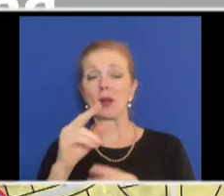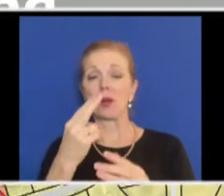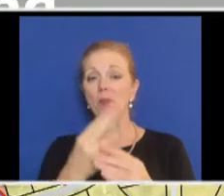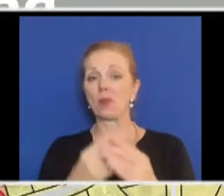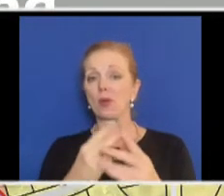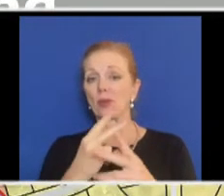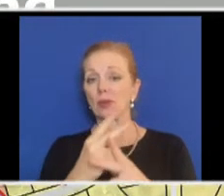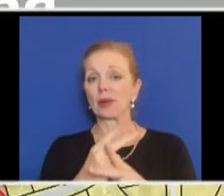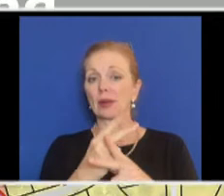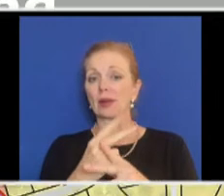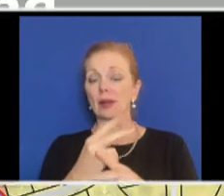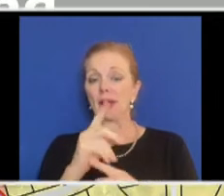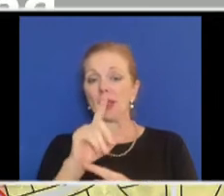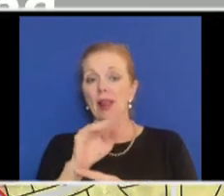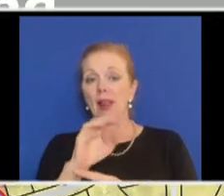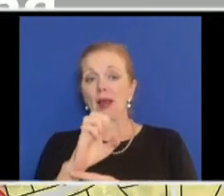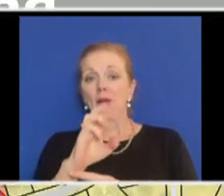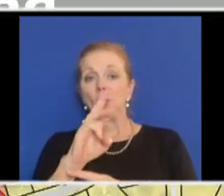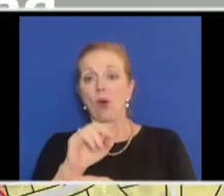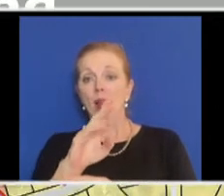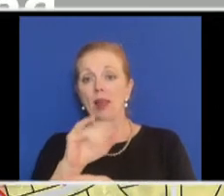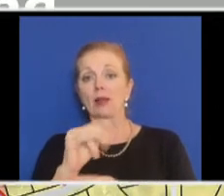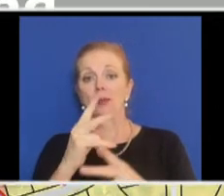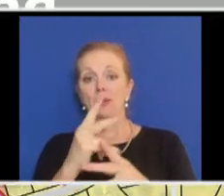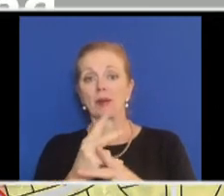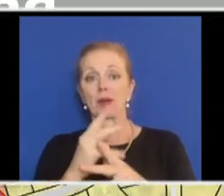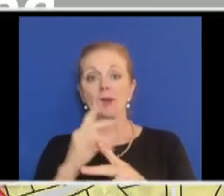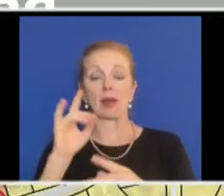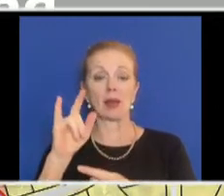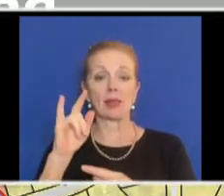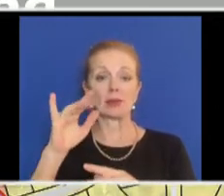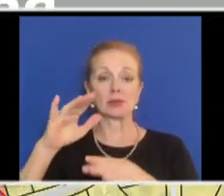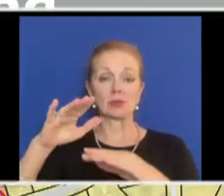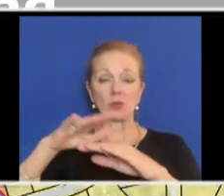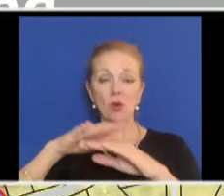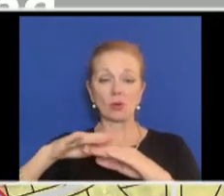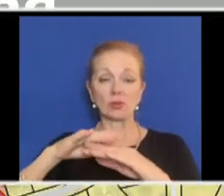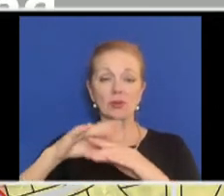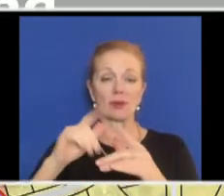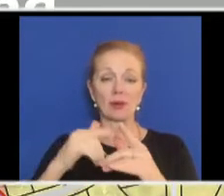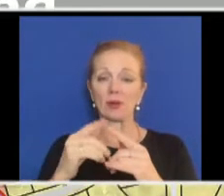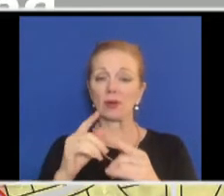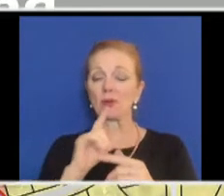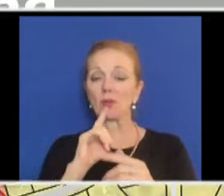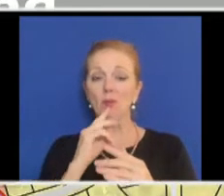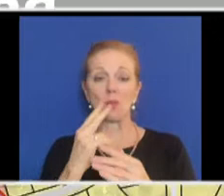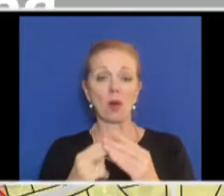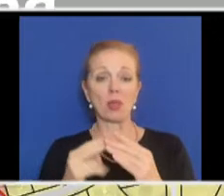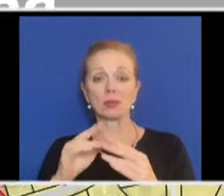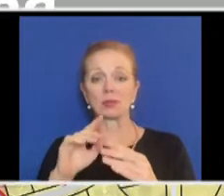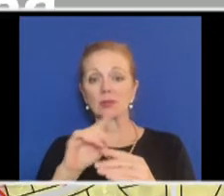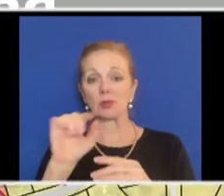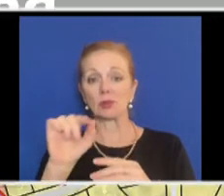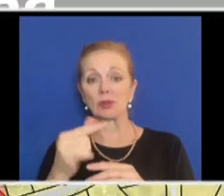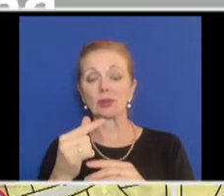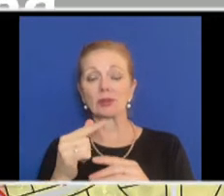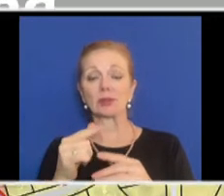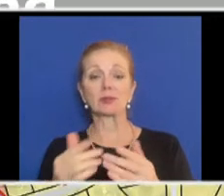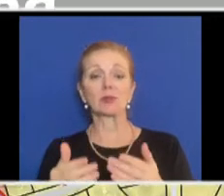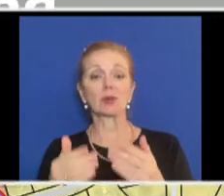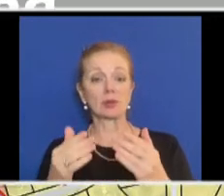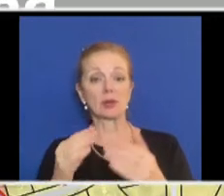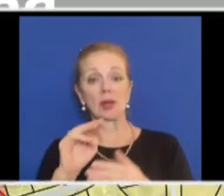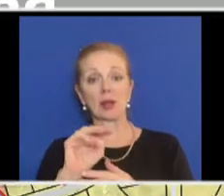the Lake Wylie protected area and the airport noise overlay uh with both of those zoning districts the proposed district is